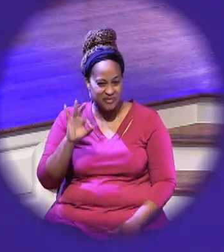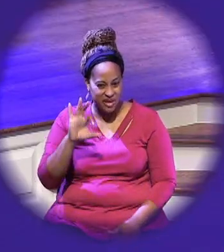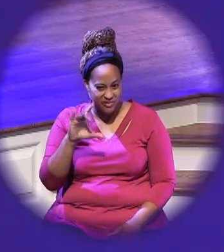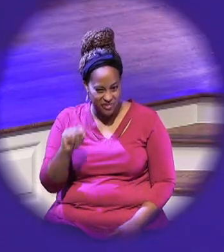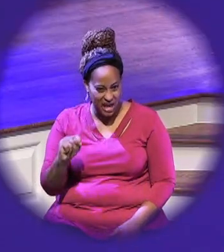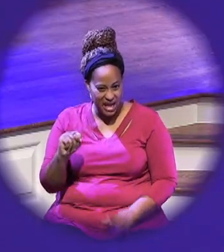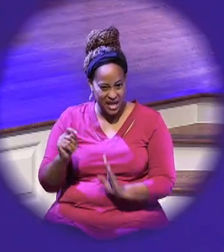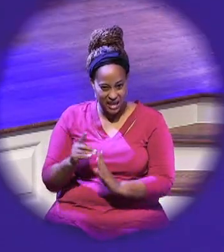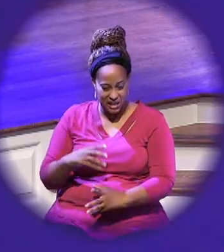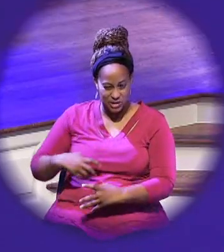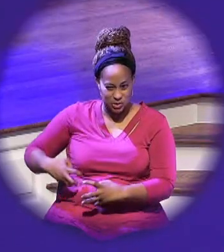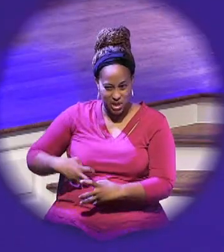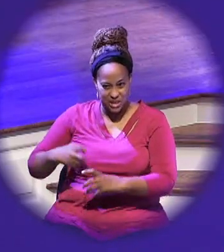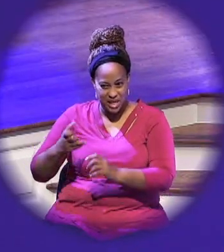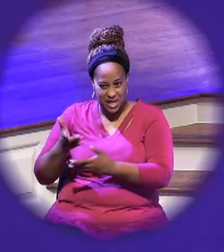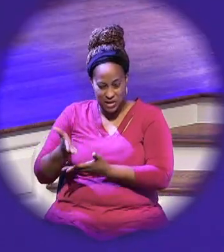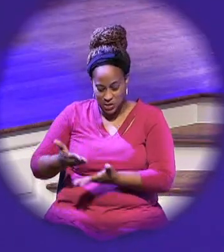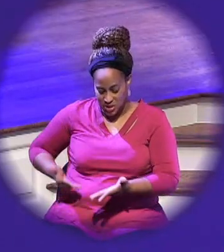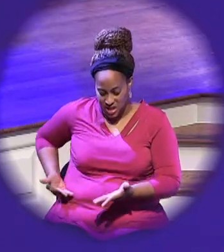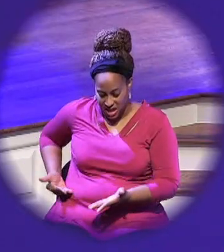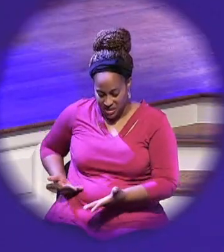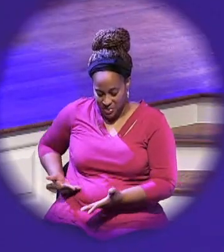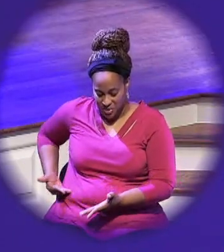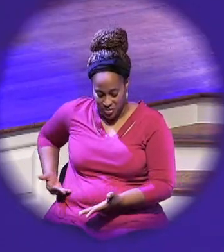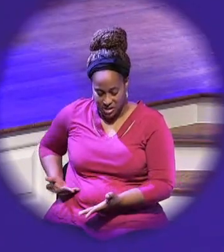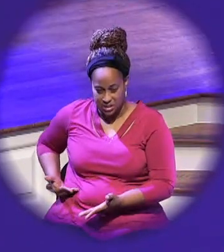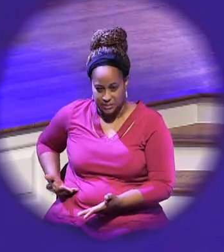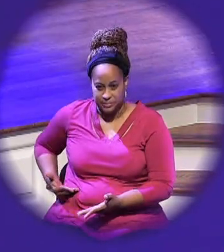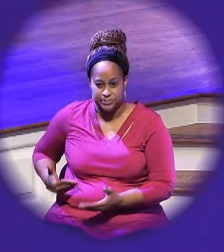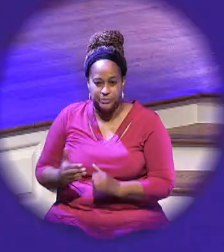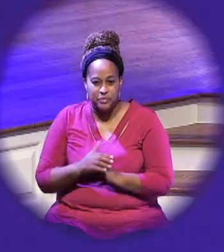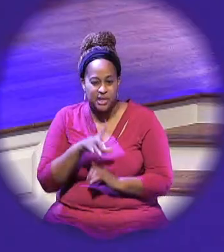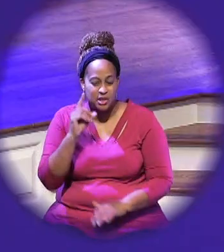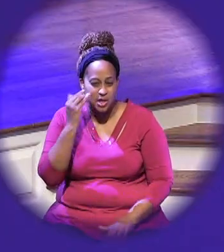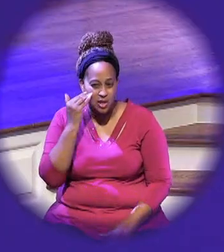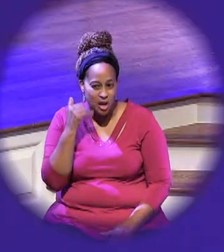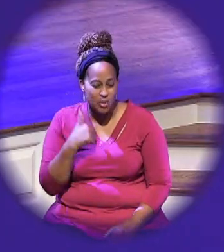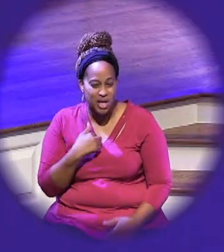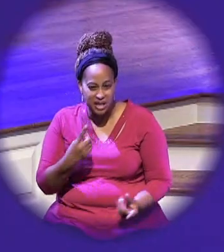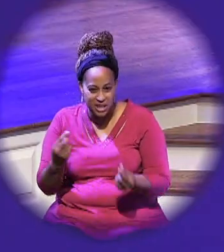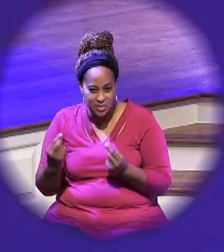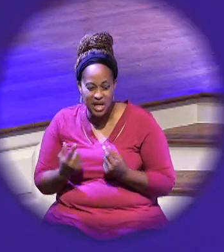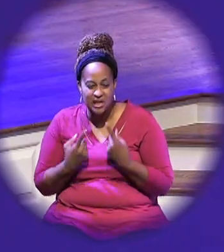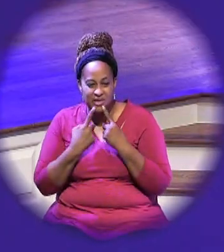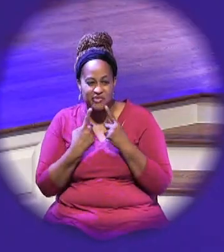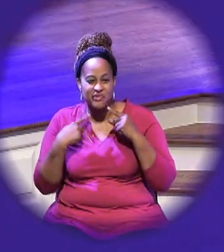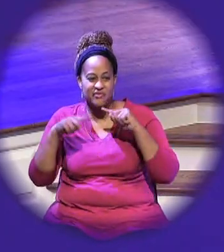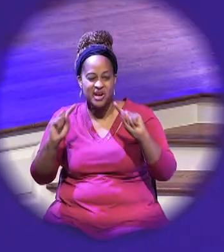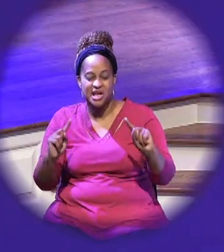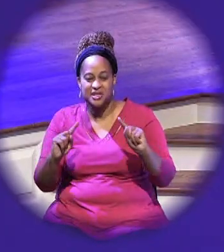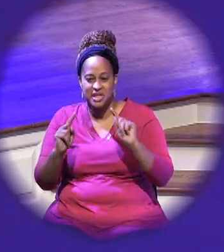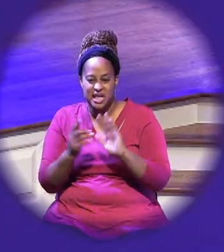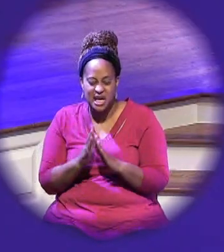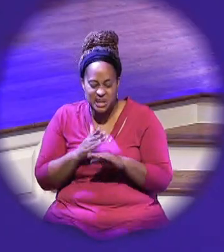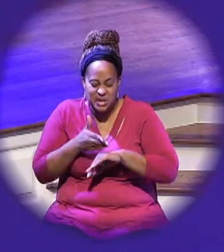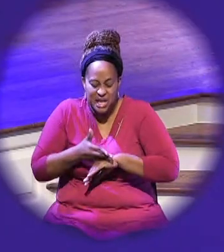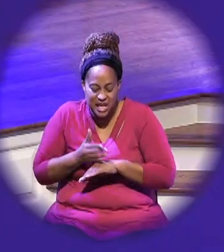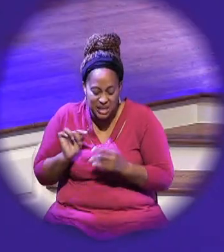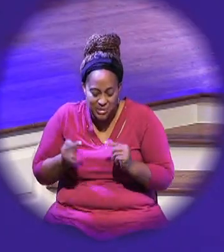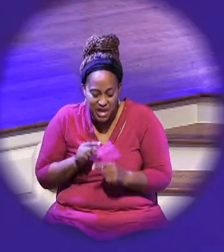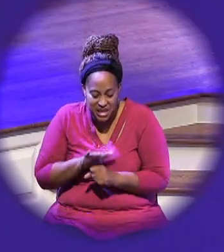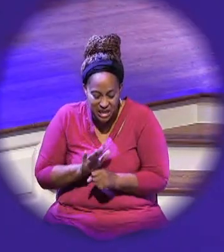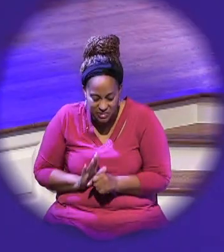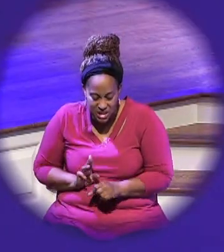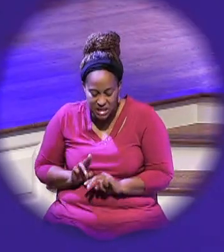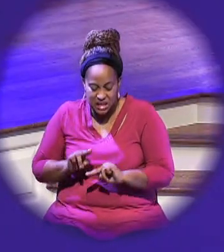of that rafter across my ribs. And do you know what I did when I finally got over the pain enough to sit